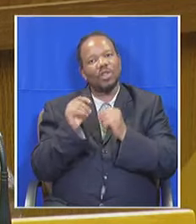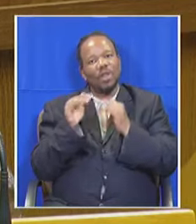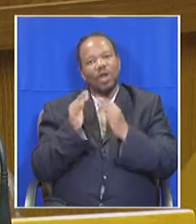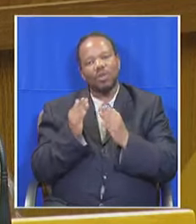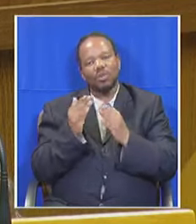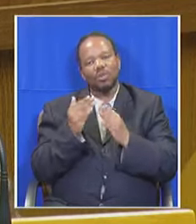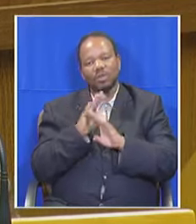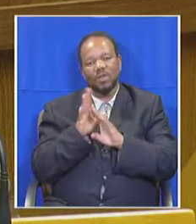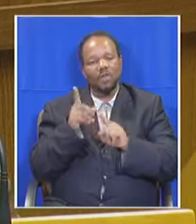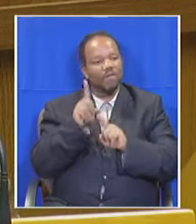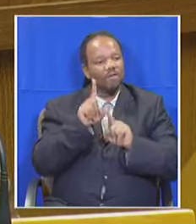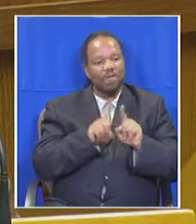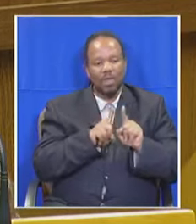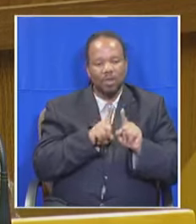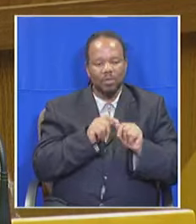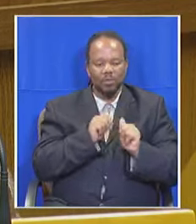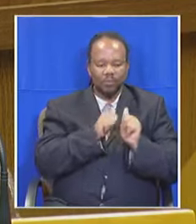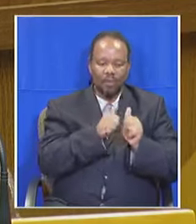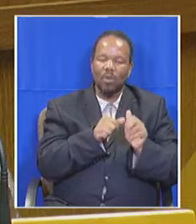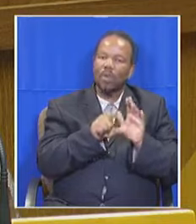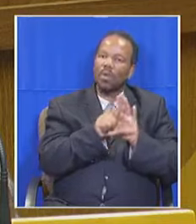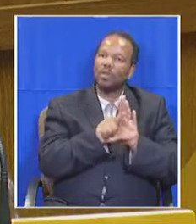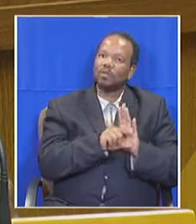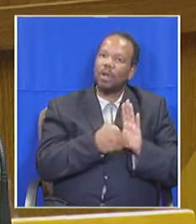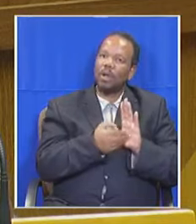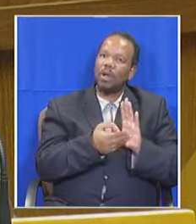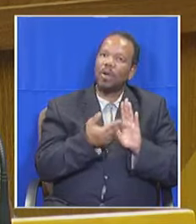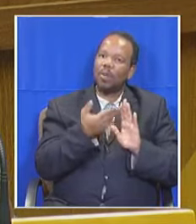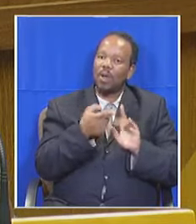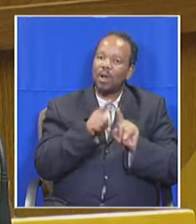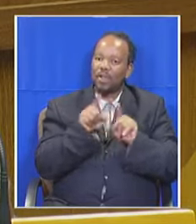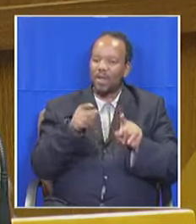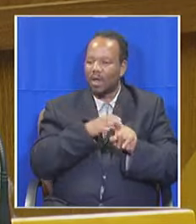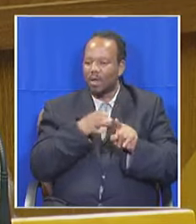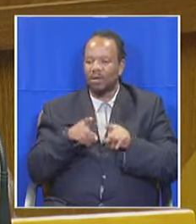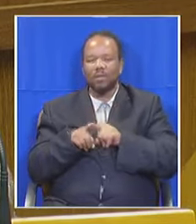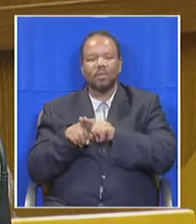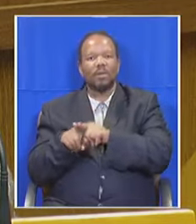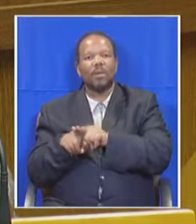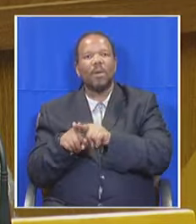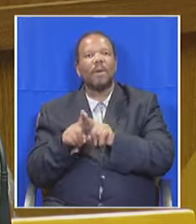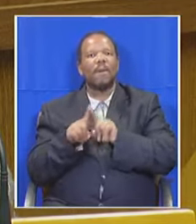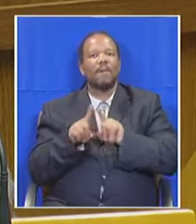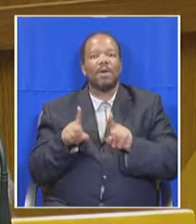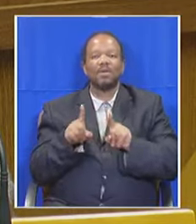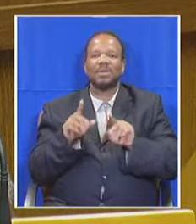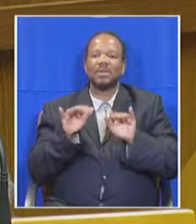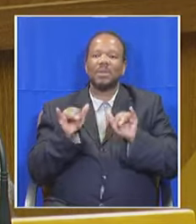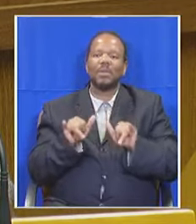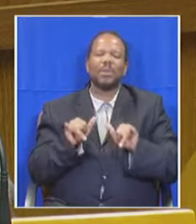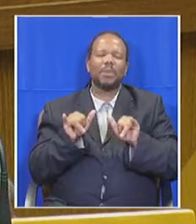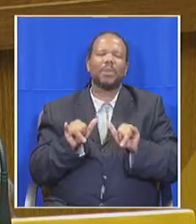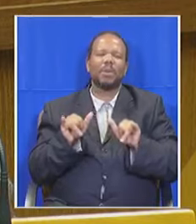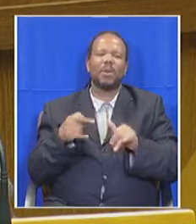the legislation timeously to align their councils, yet has taken a long time, but for